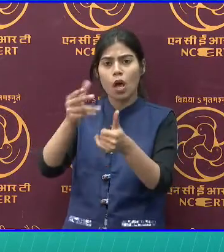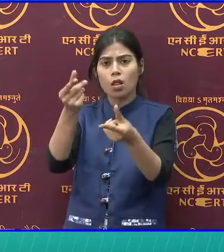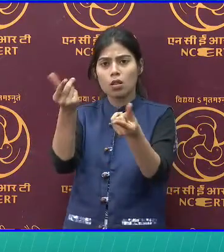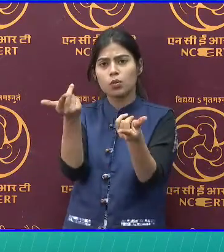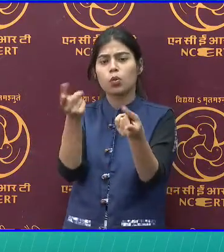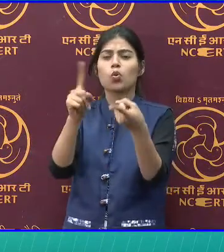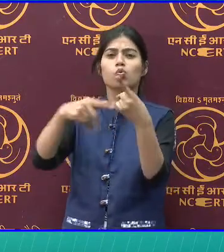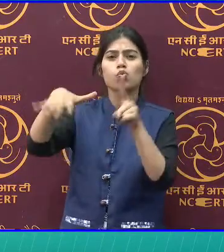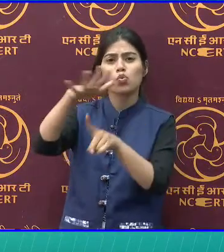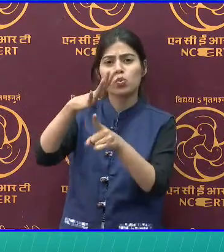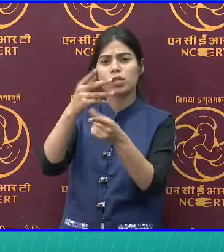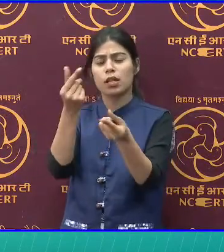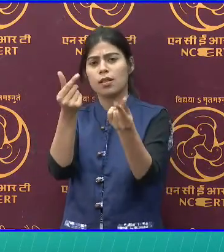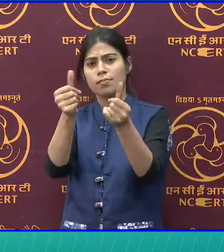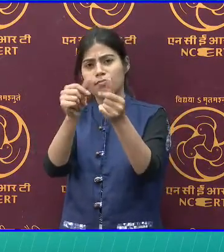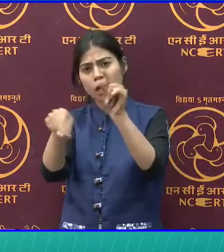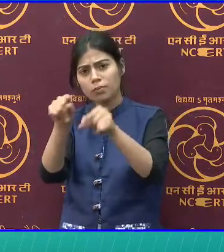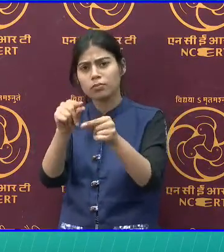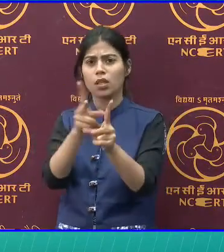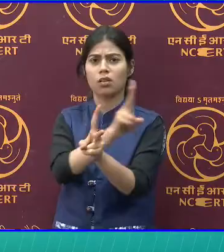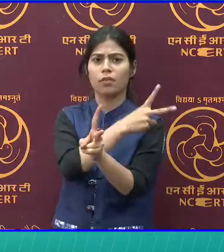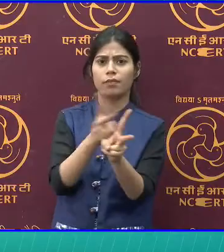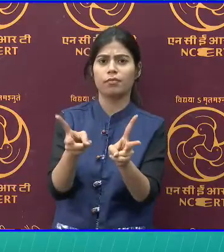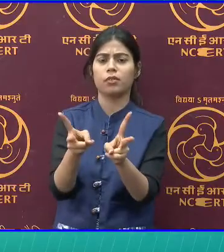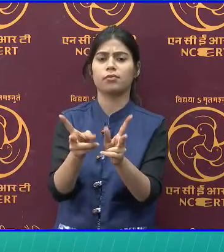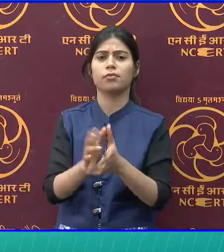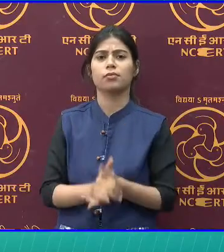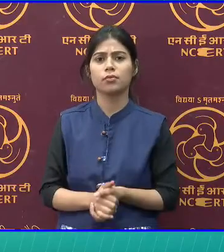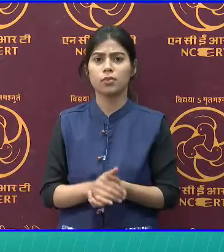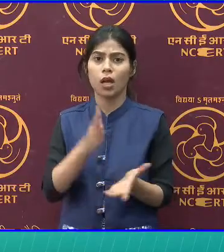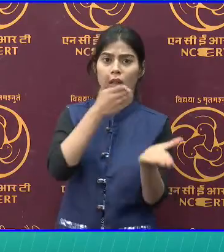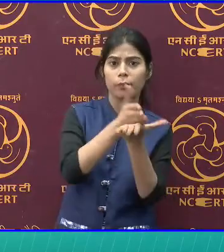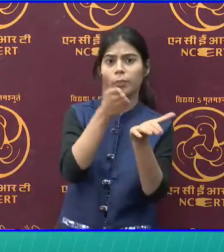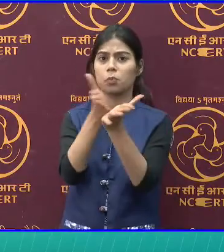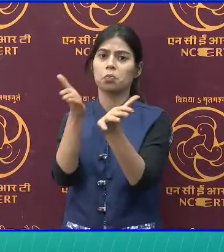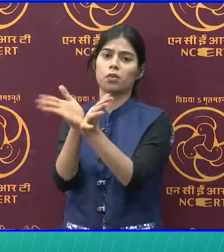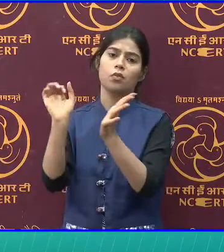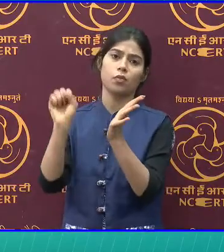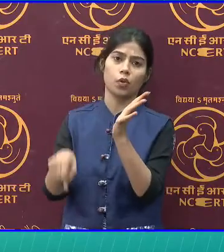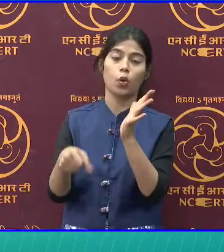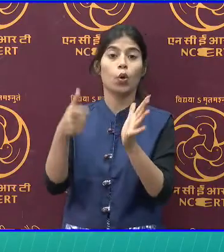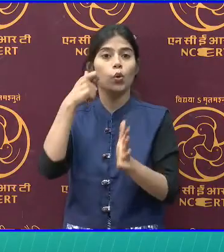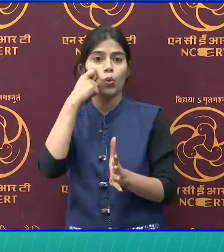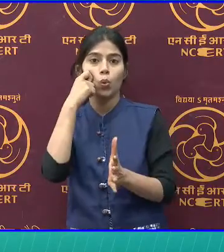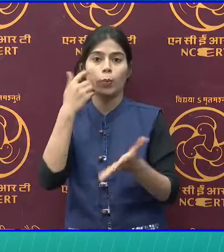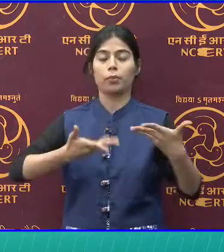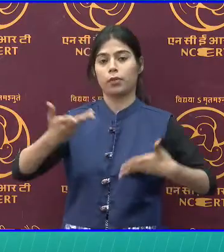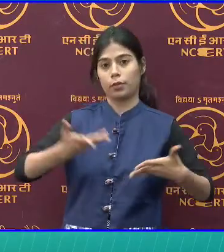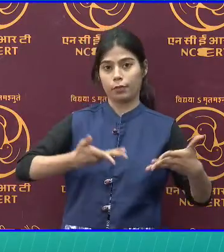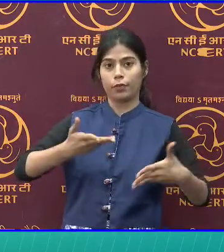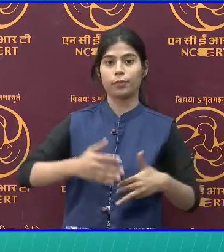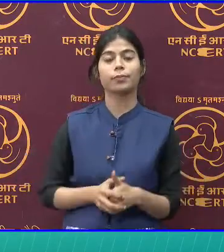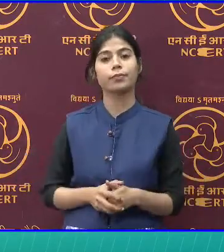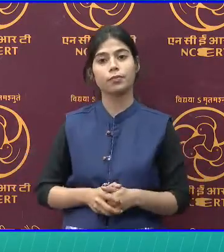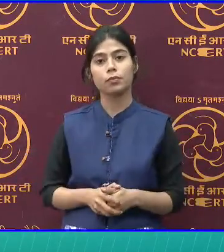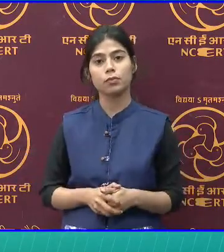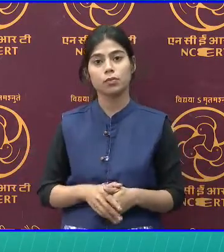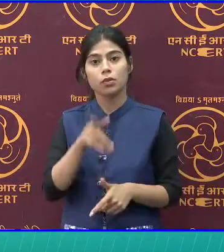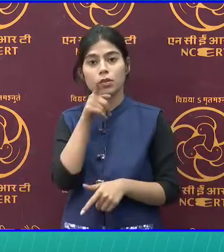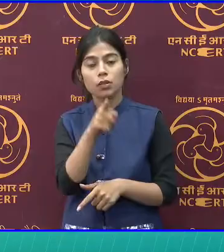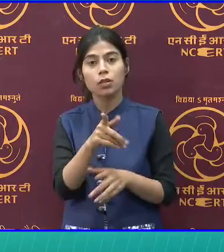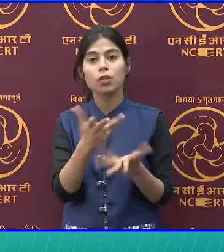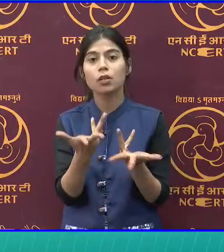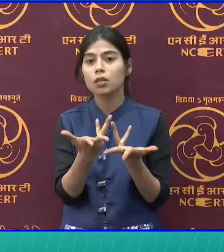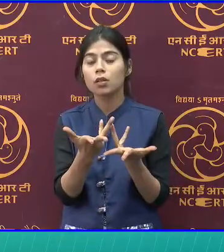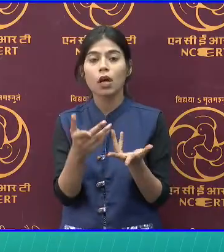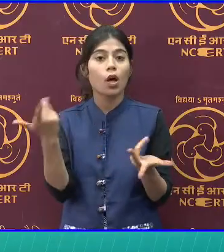parts of all these three regions, it may result in different ways actually. It is because of the human behaviors. So you also have to, this is